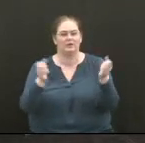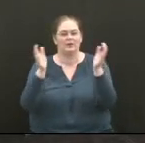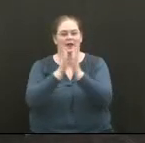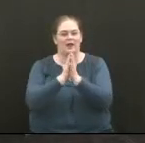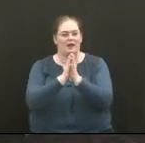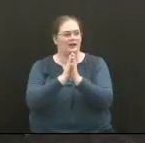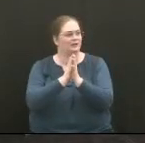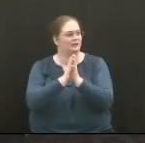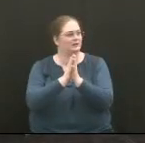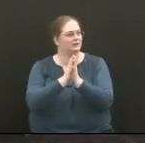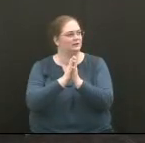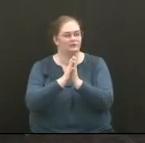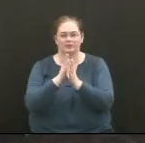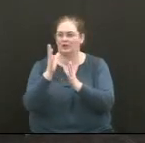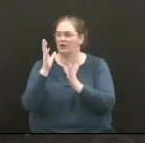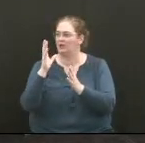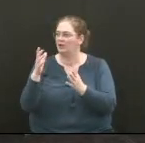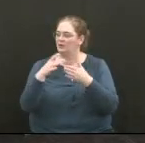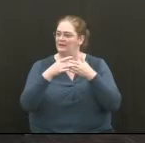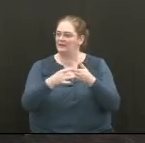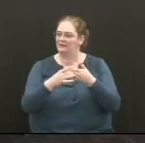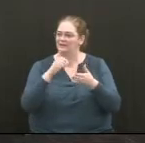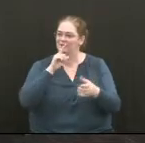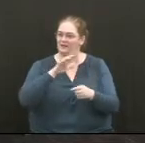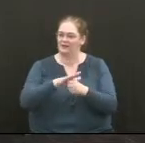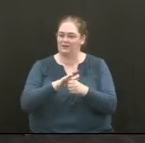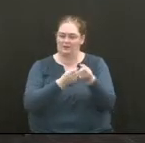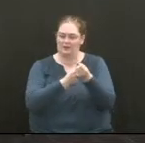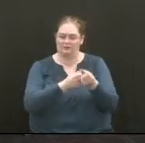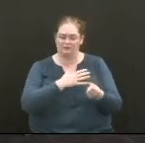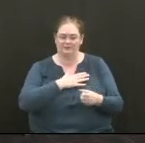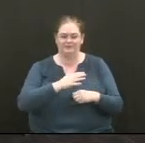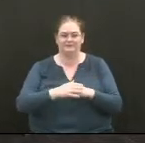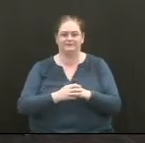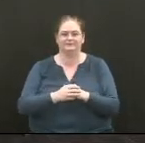Judy Reese, our prothonotary, to lead us in the pledge.